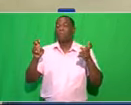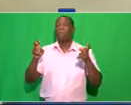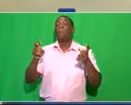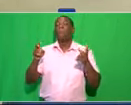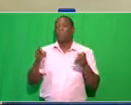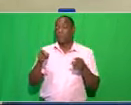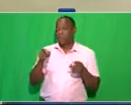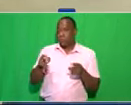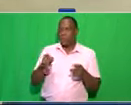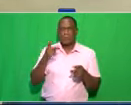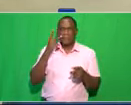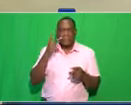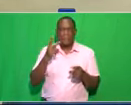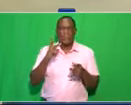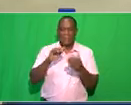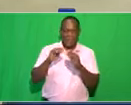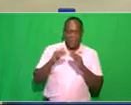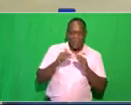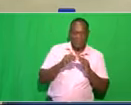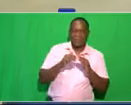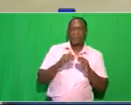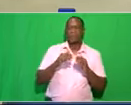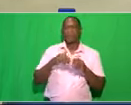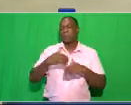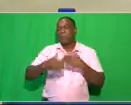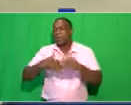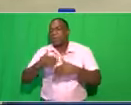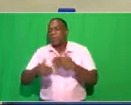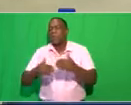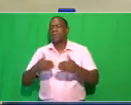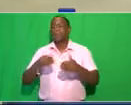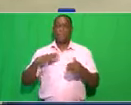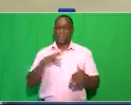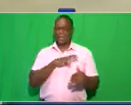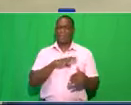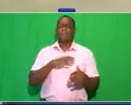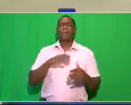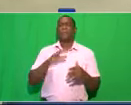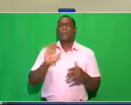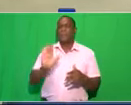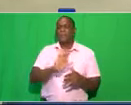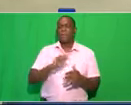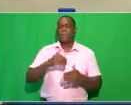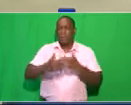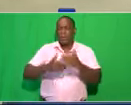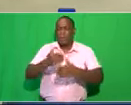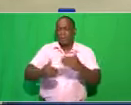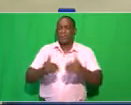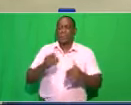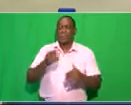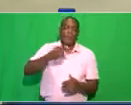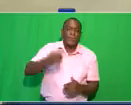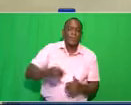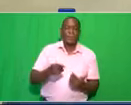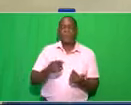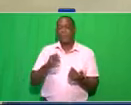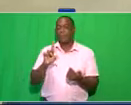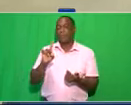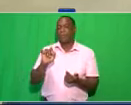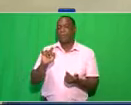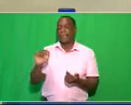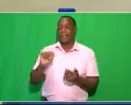process, including the history and impact of education policies in Trinidad and Tobago, various sources of data and how it was